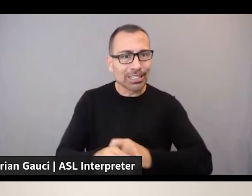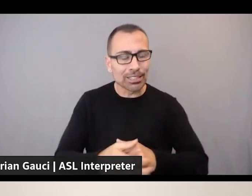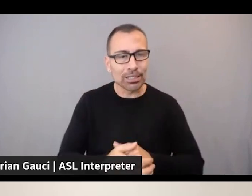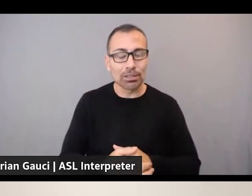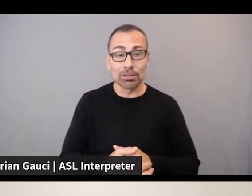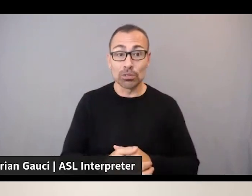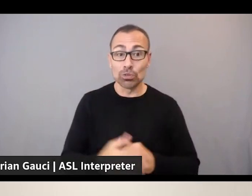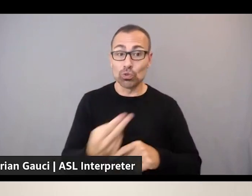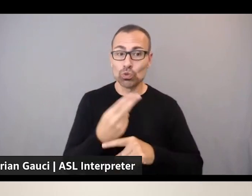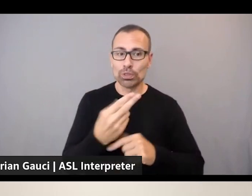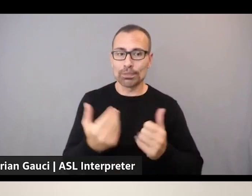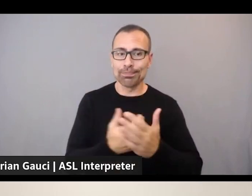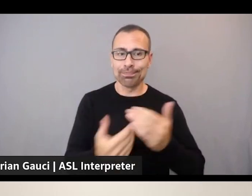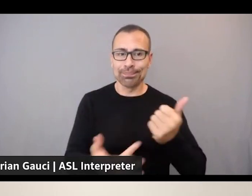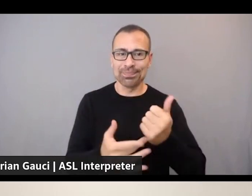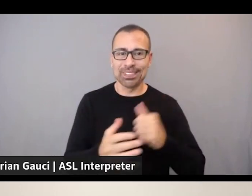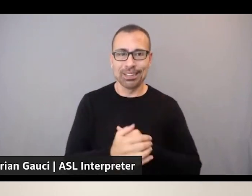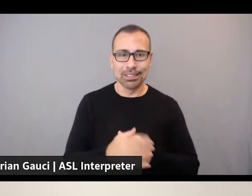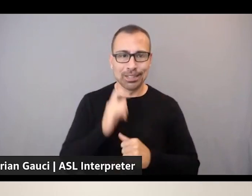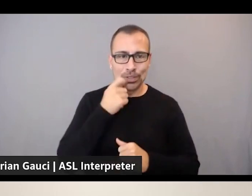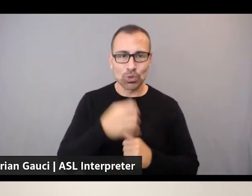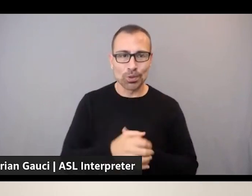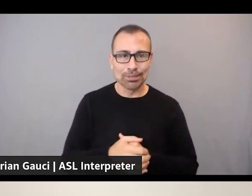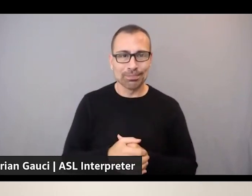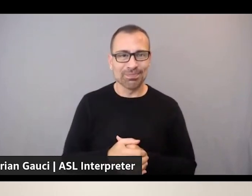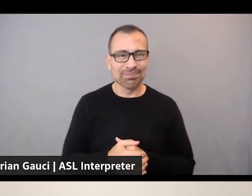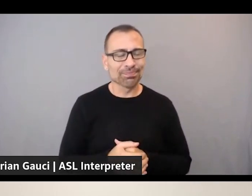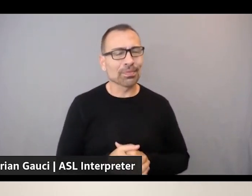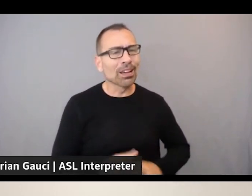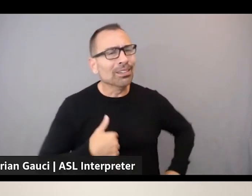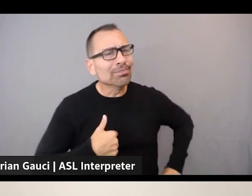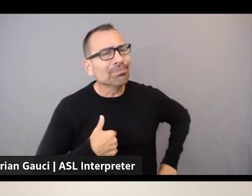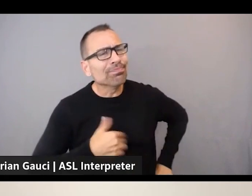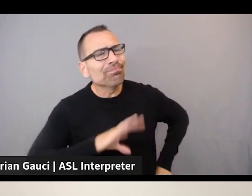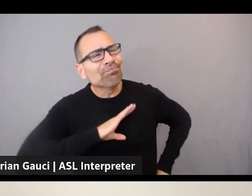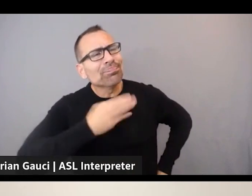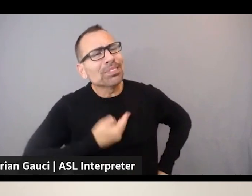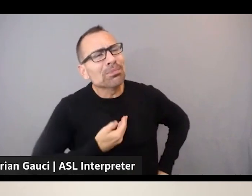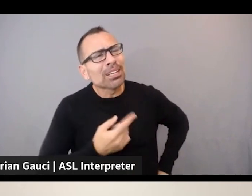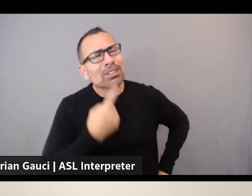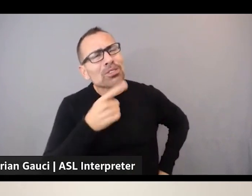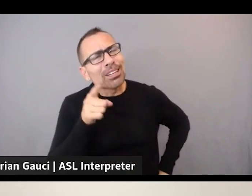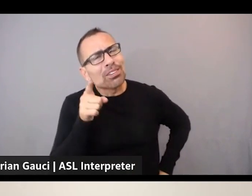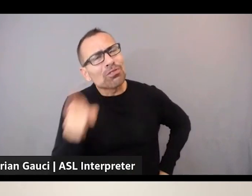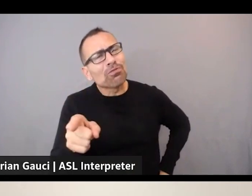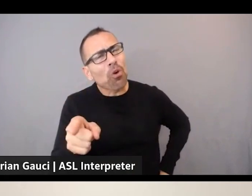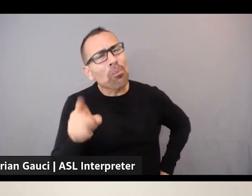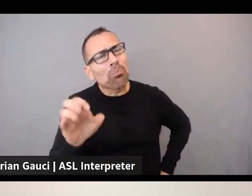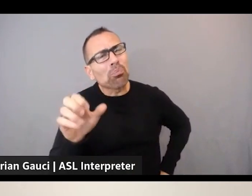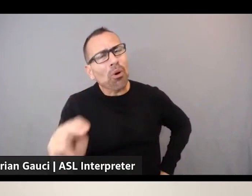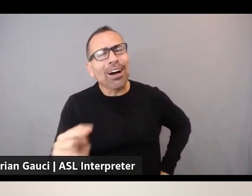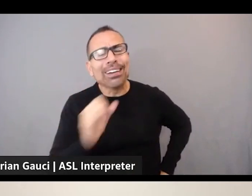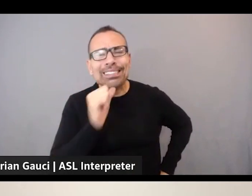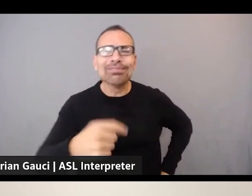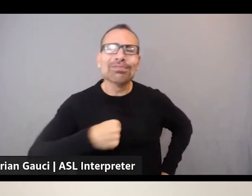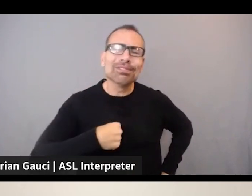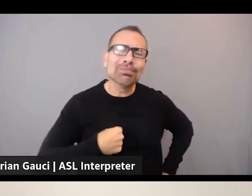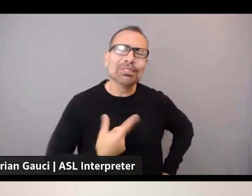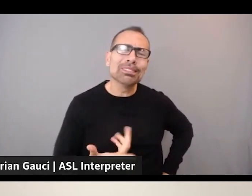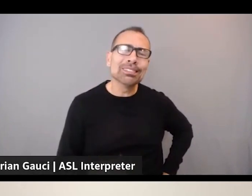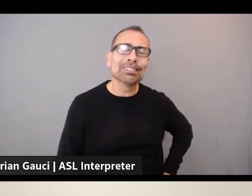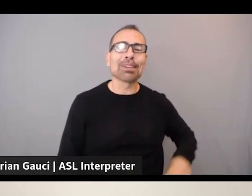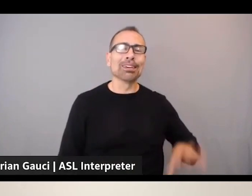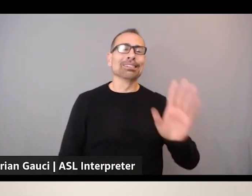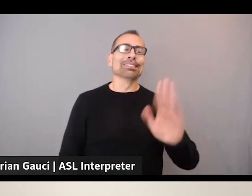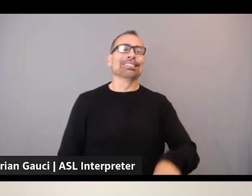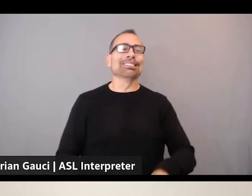cool. I'm a little upset that it's just for Brian and not. Oh, that is right. It's okay. Reinvent, right? First, we got to